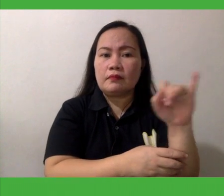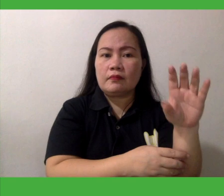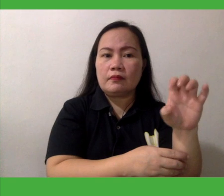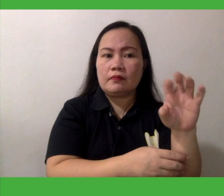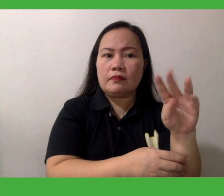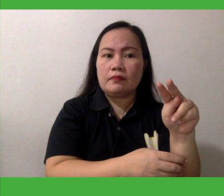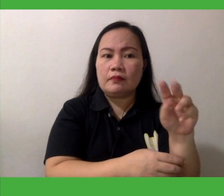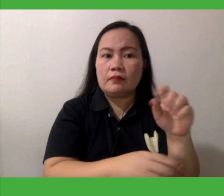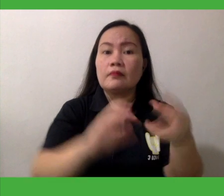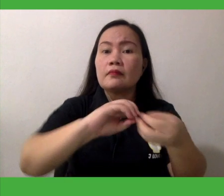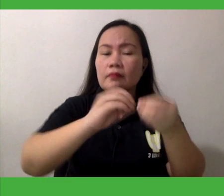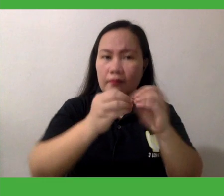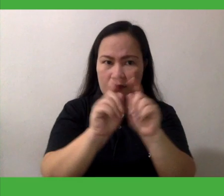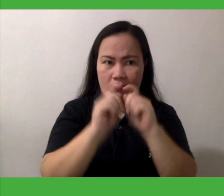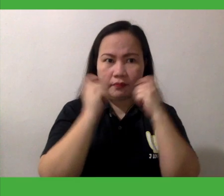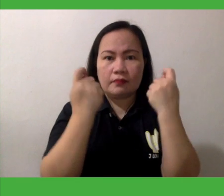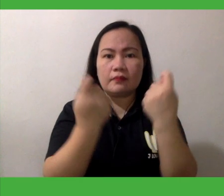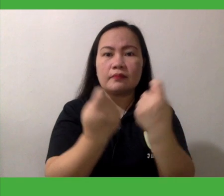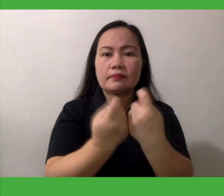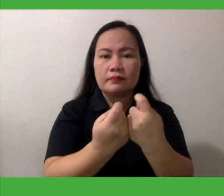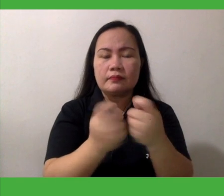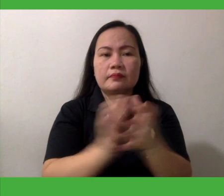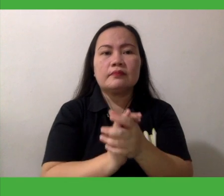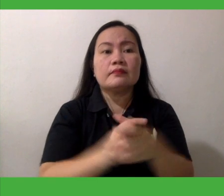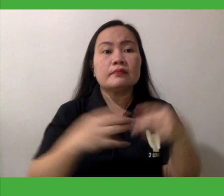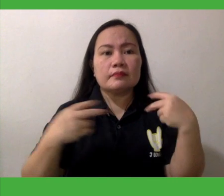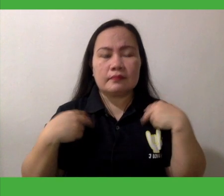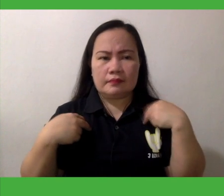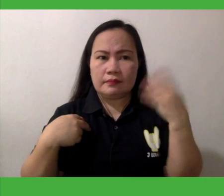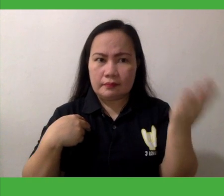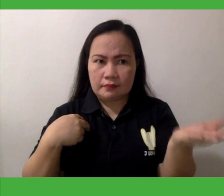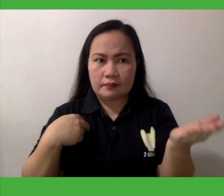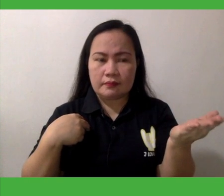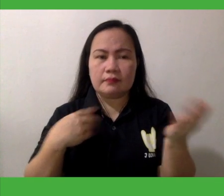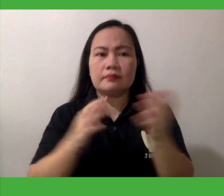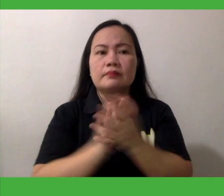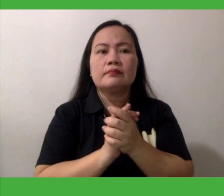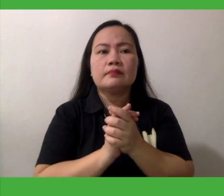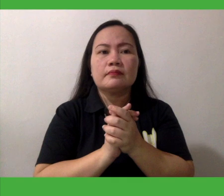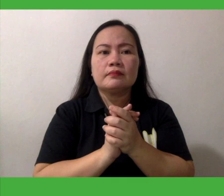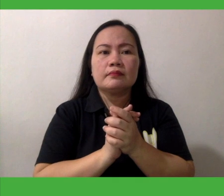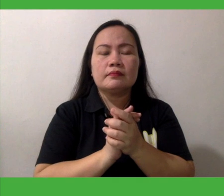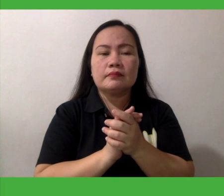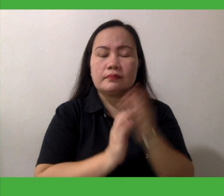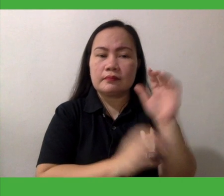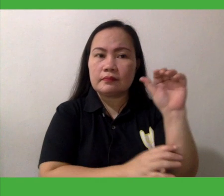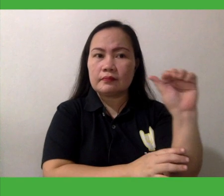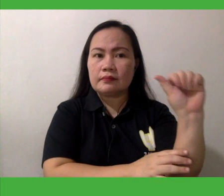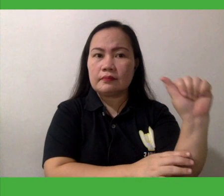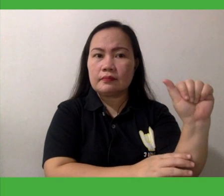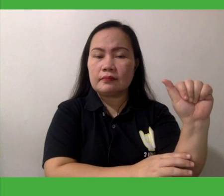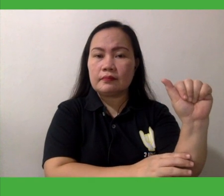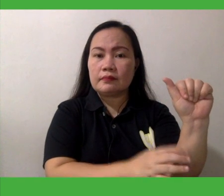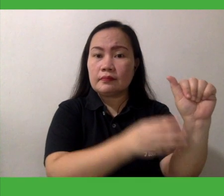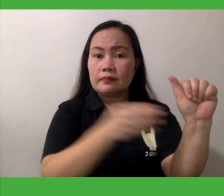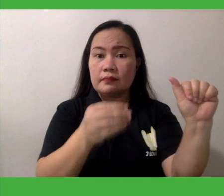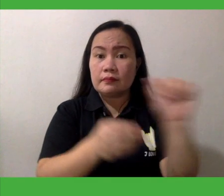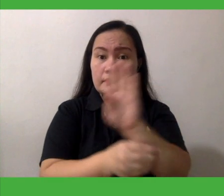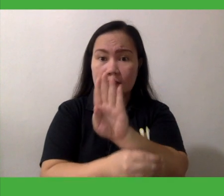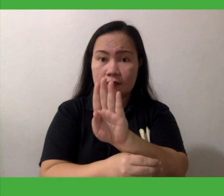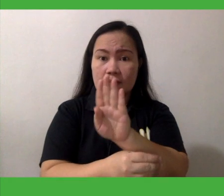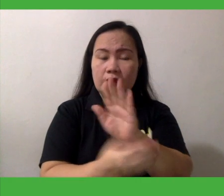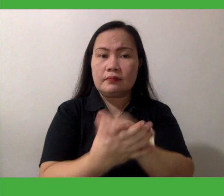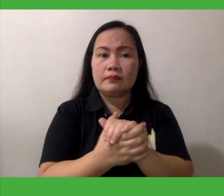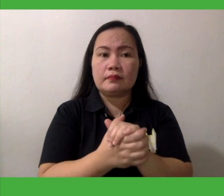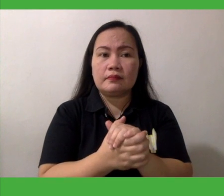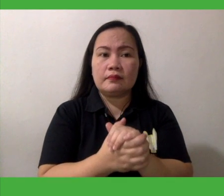course the number of terms. So I have here column A and column